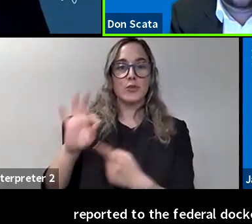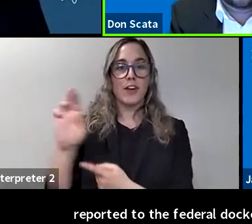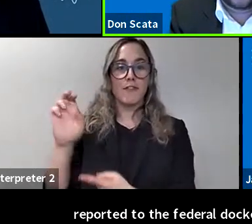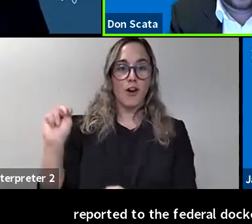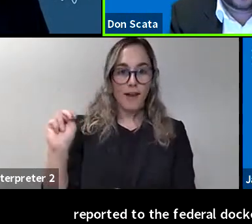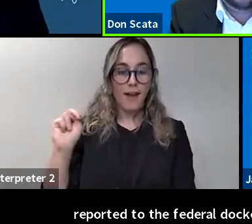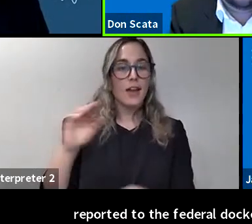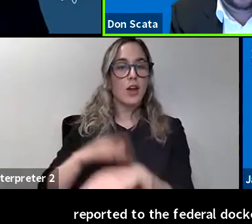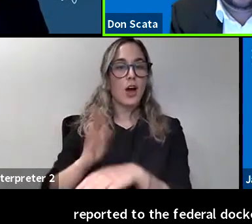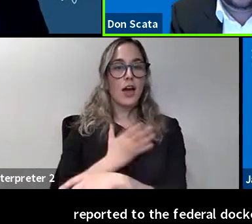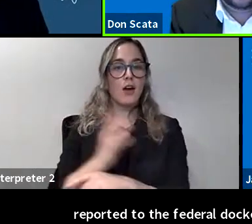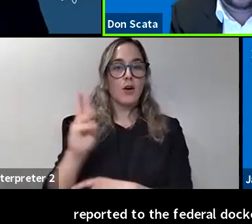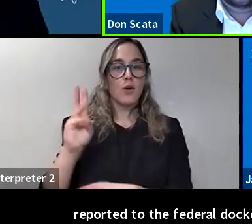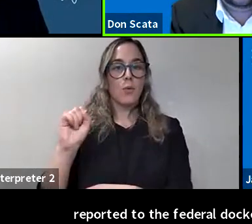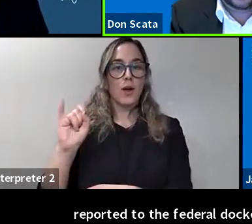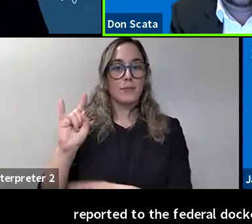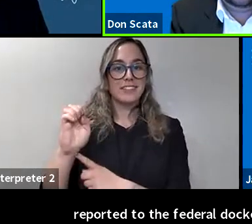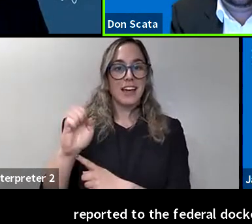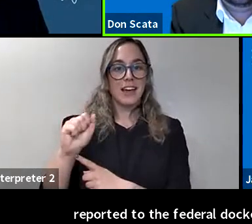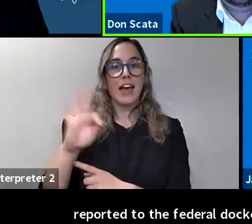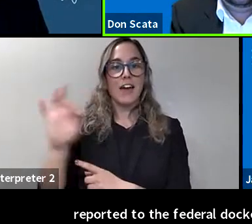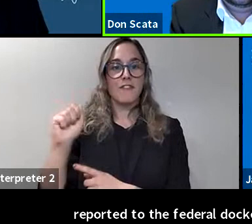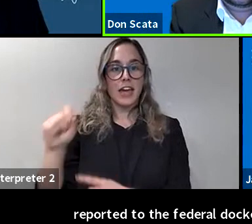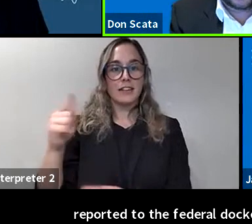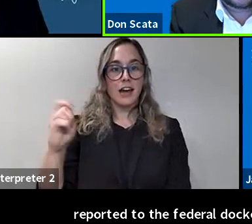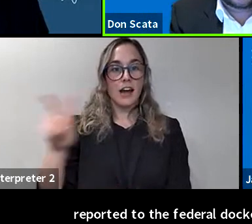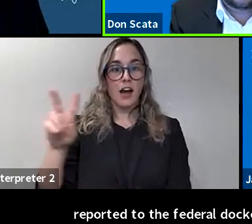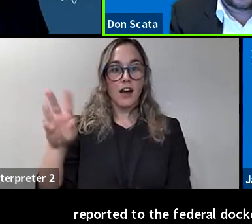on our website,